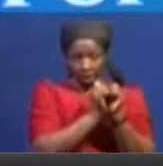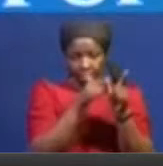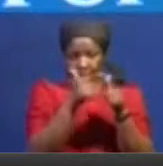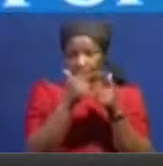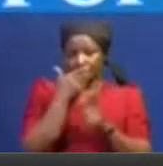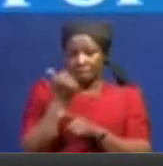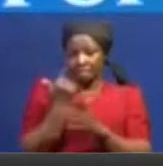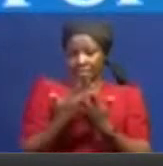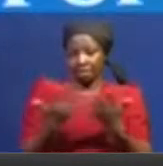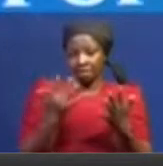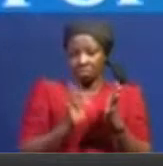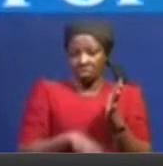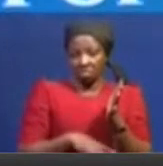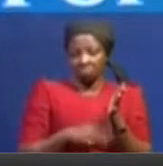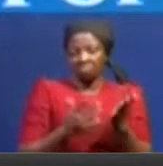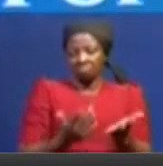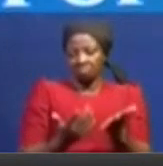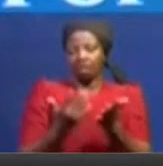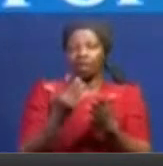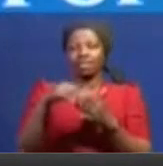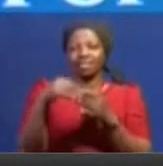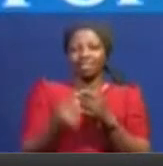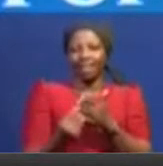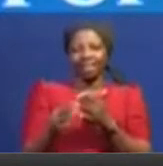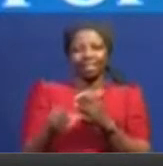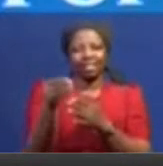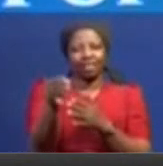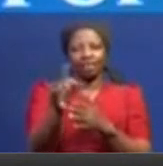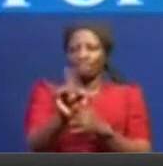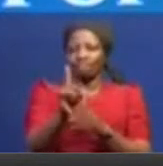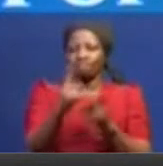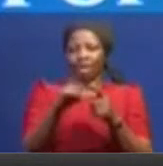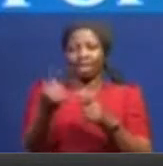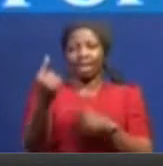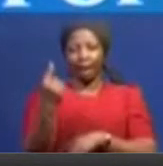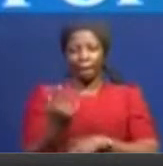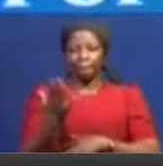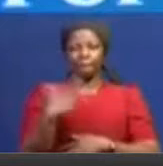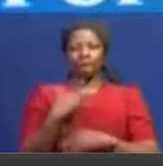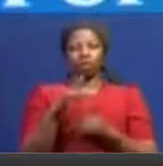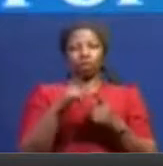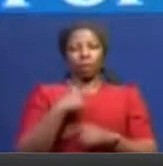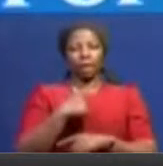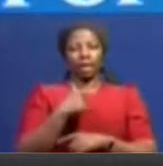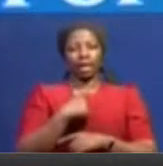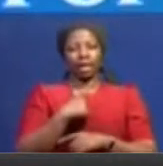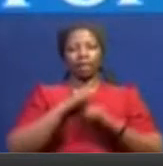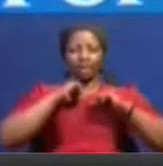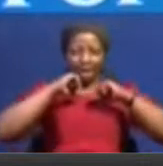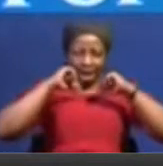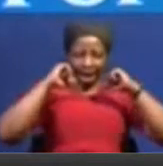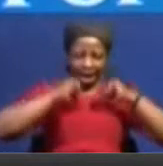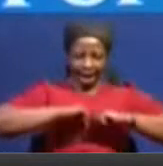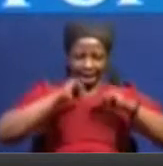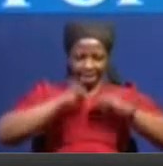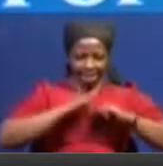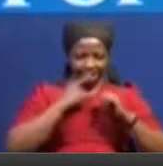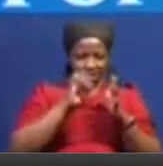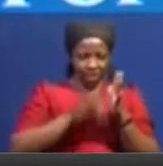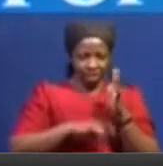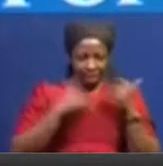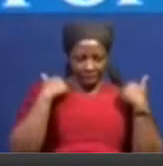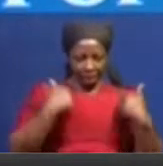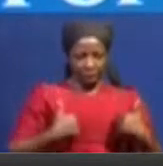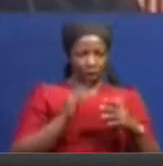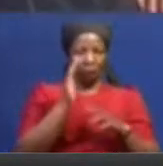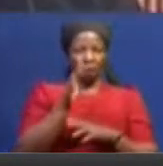happened is, rather than have that check deposited, is come back to me, or we come to a compromise where we say, I am not going to